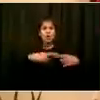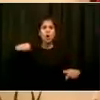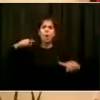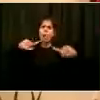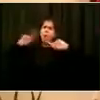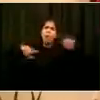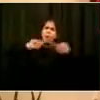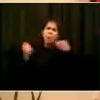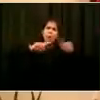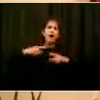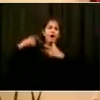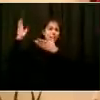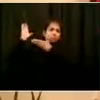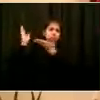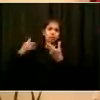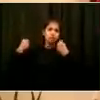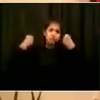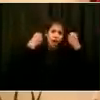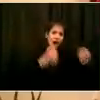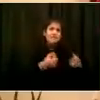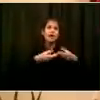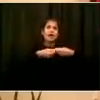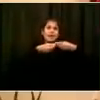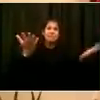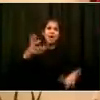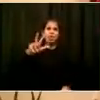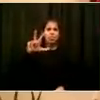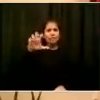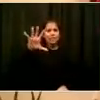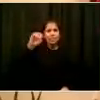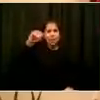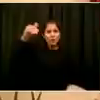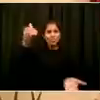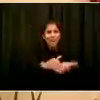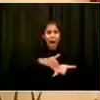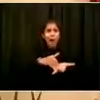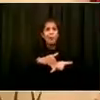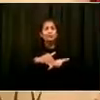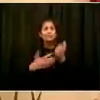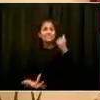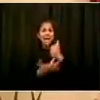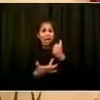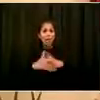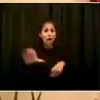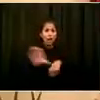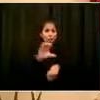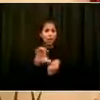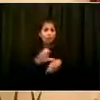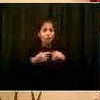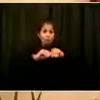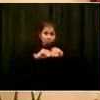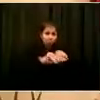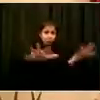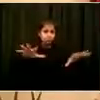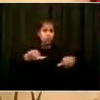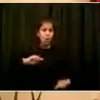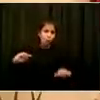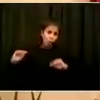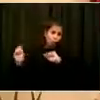devices, sometimes it's their own devices, it's devices they've gotten from the school. Those devices break, then it becomes the need for another device.